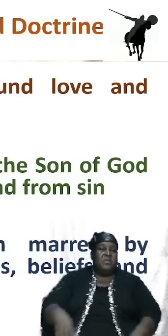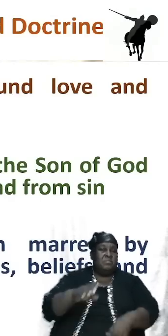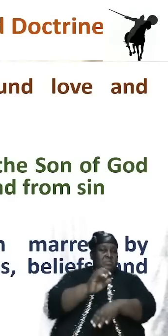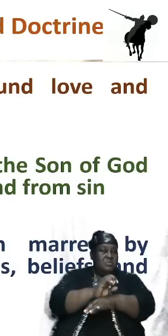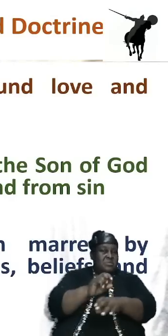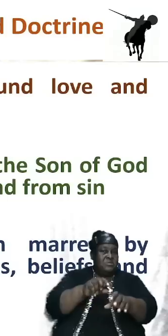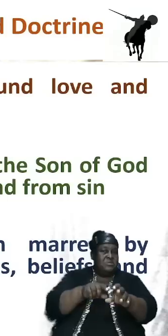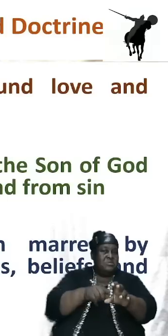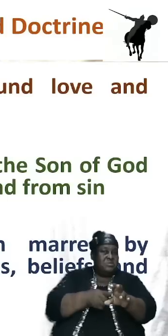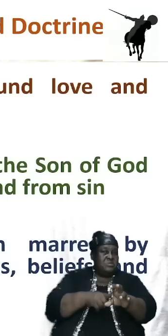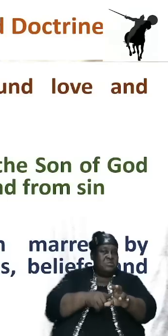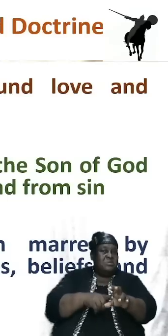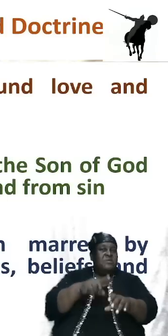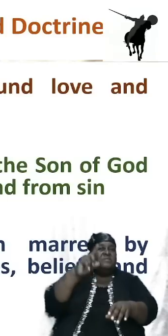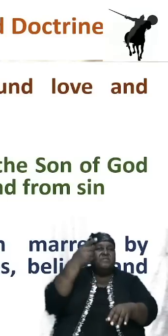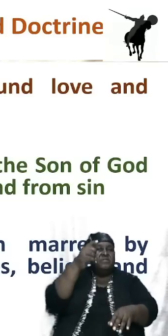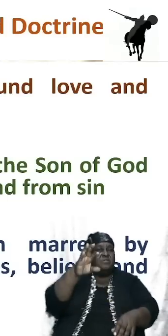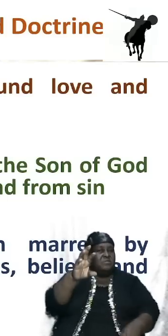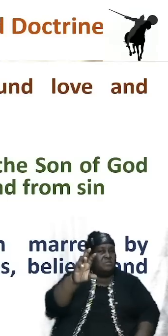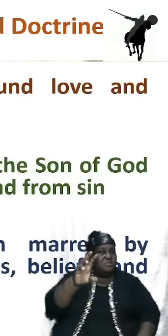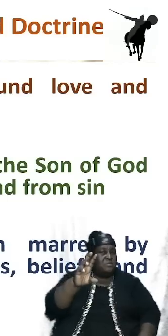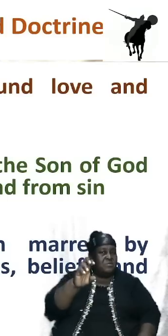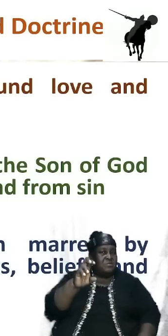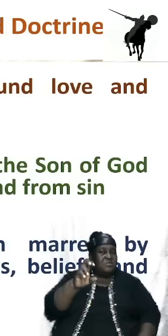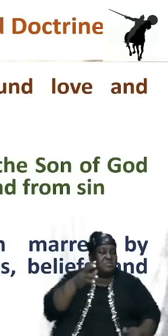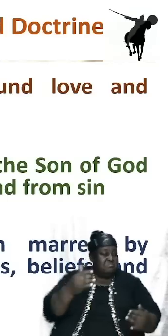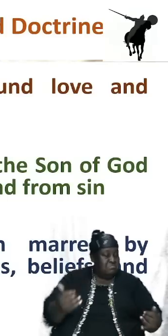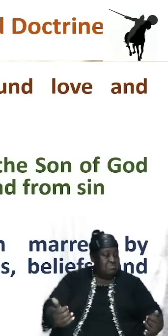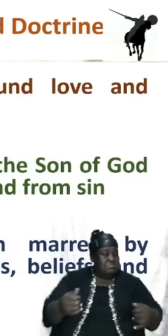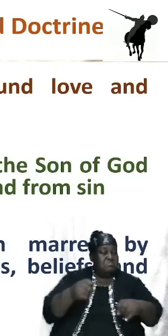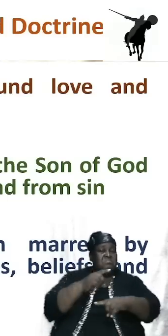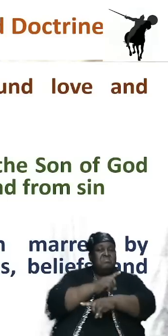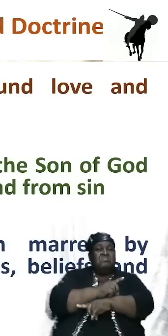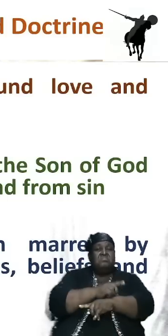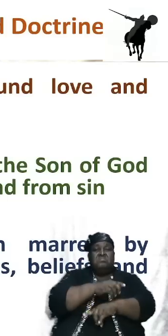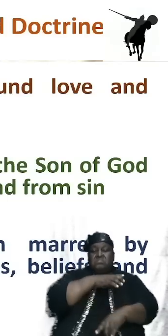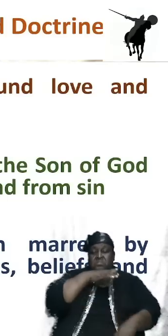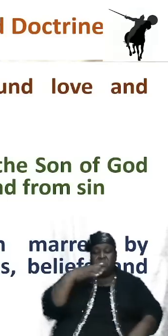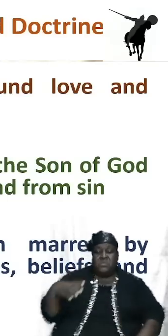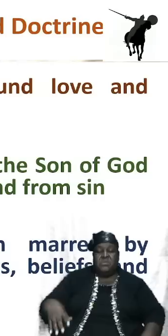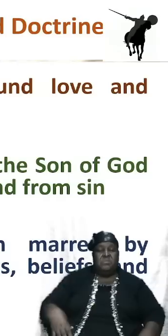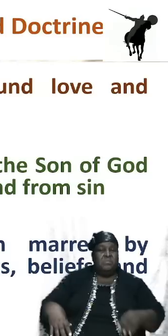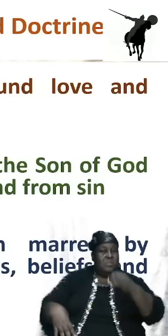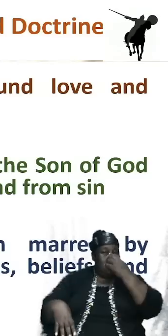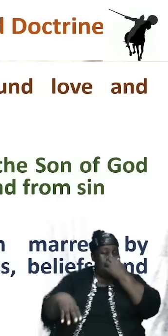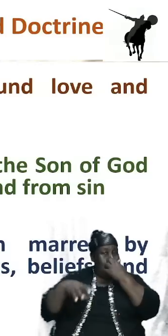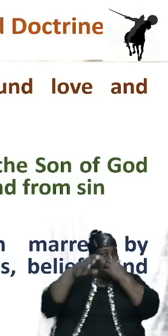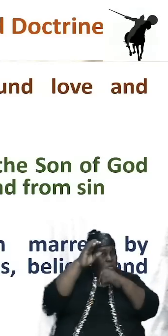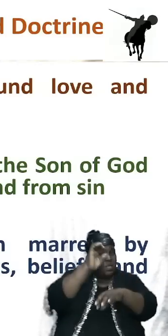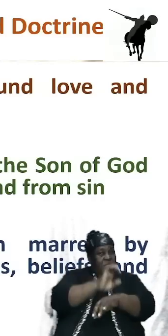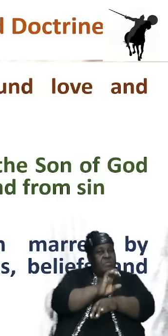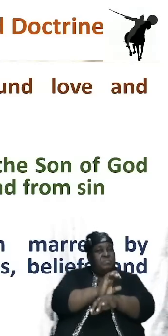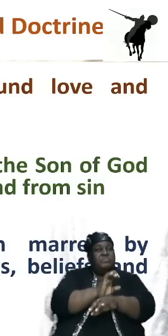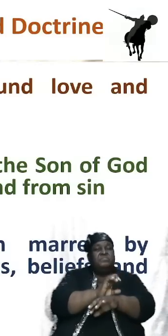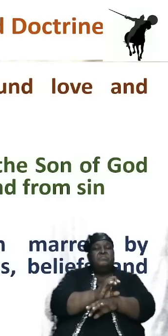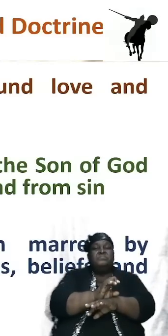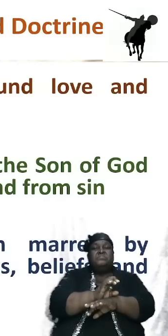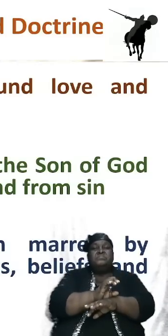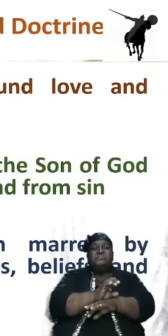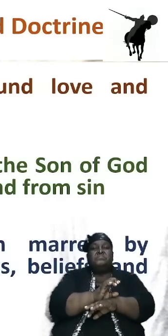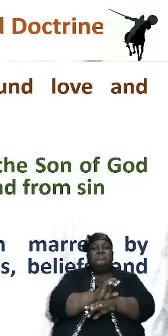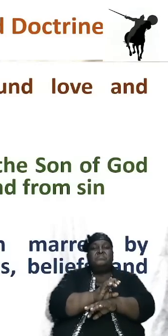first century, even today, we realize that Christianity, the church, has been marred